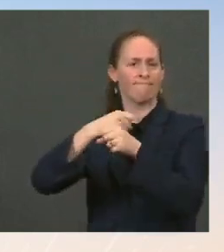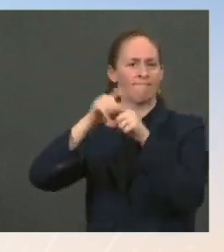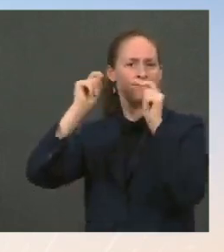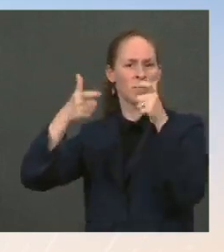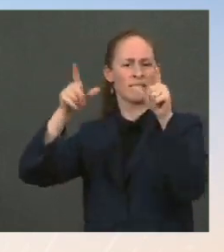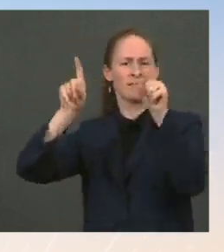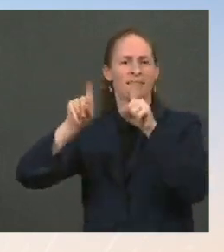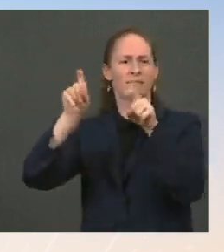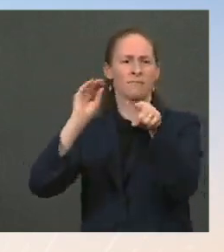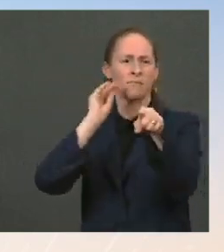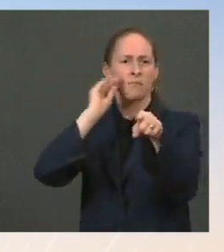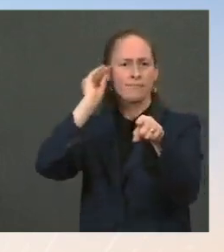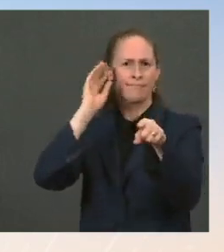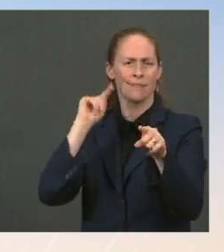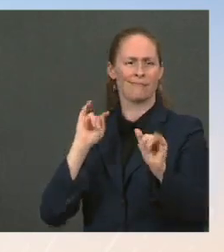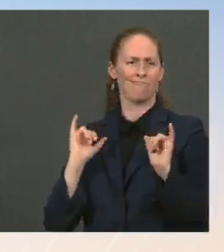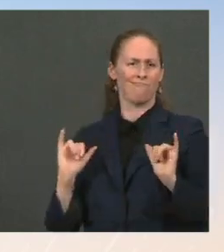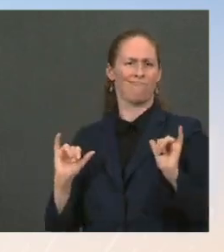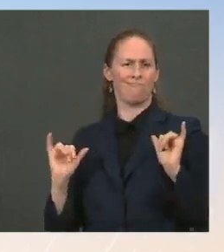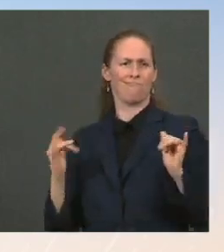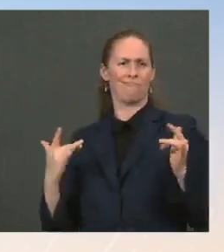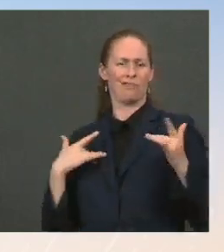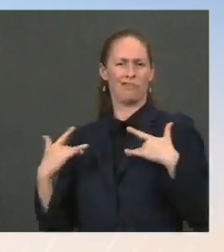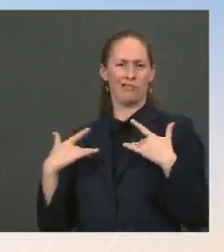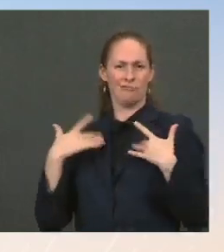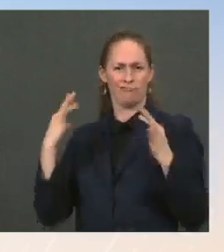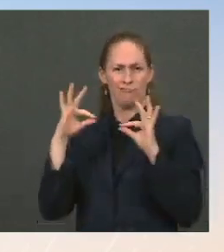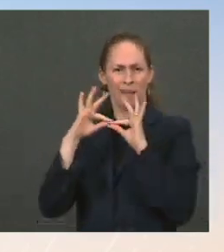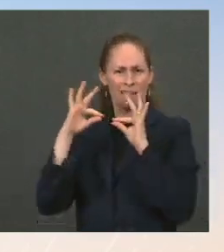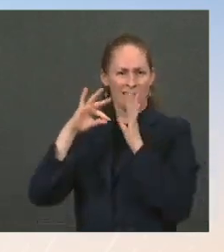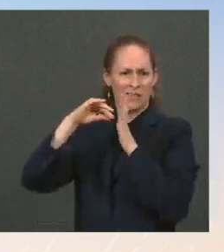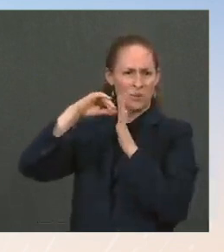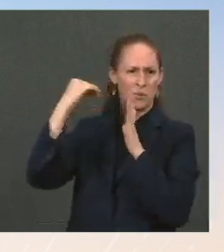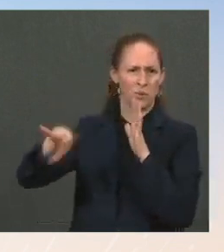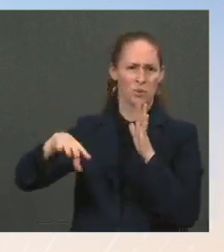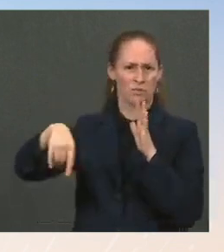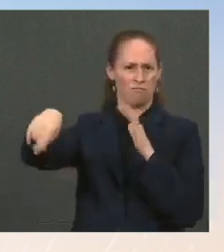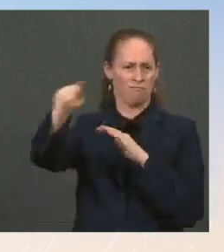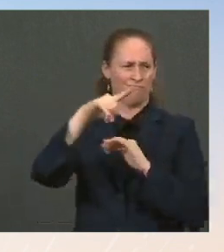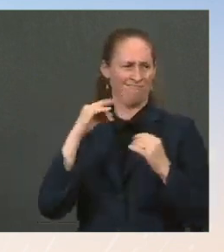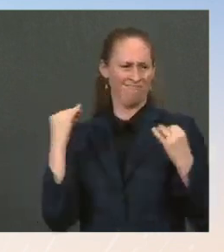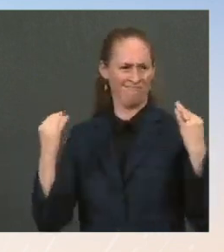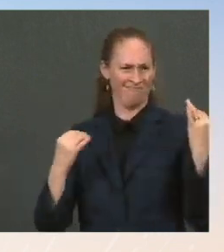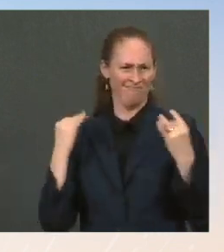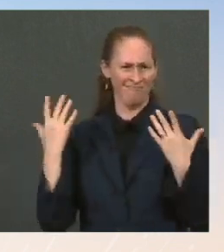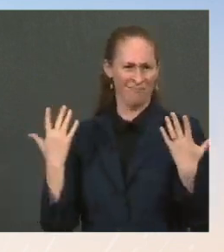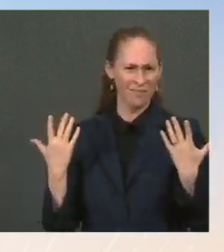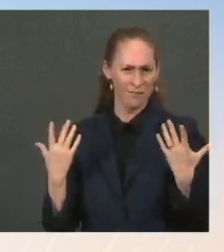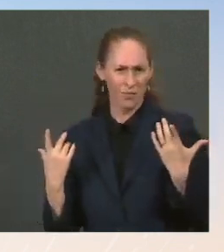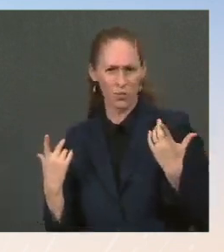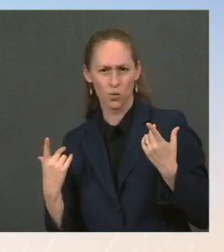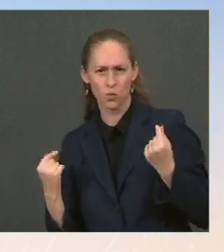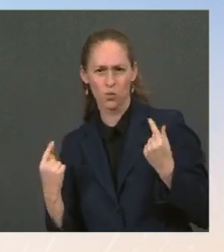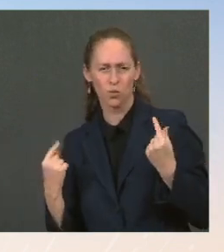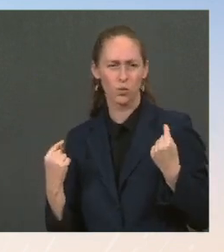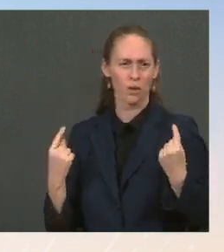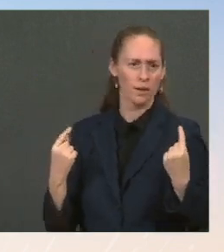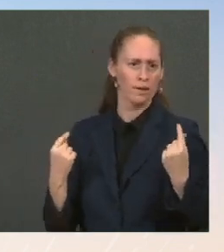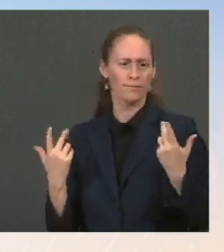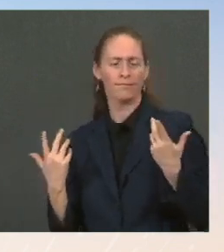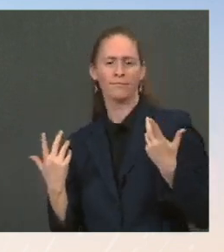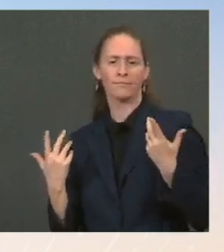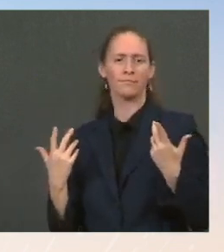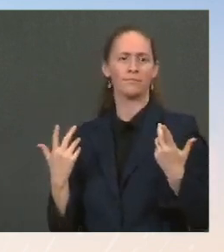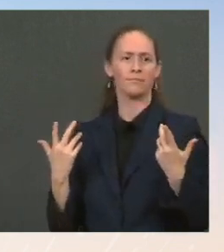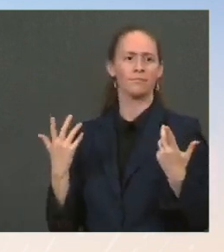there are concerns that the tests will be too expensive. I think a lot of Americans are wondering Is there a universe where these available tests will be